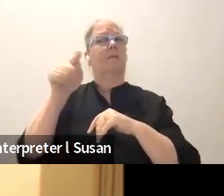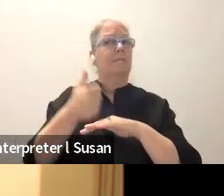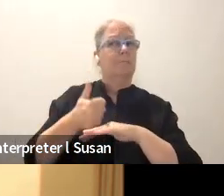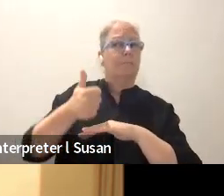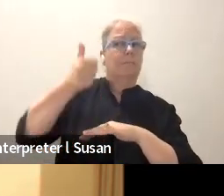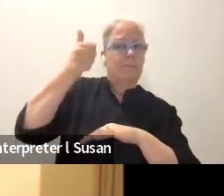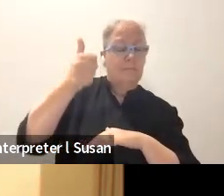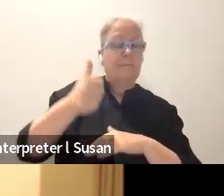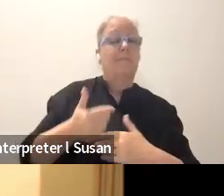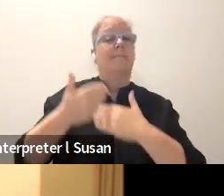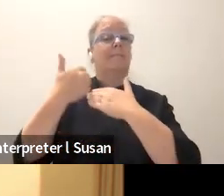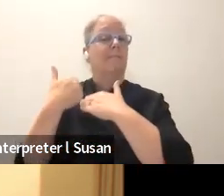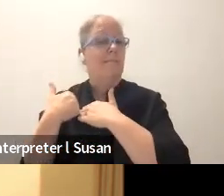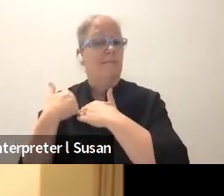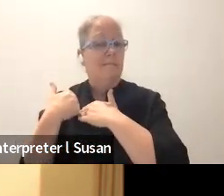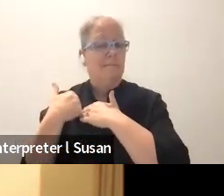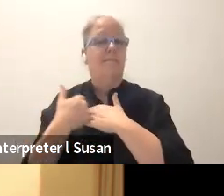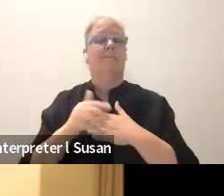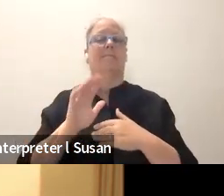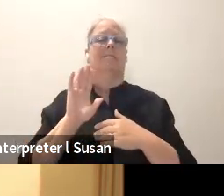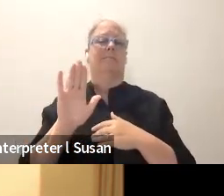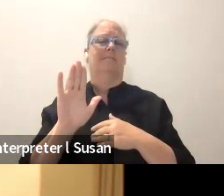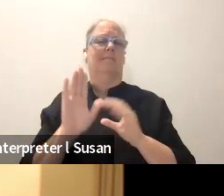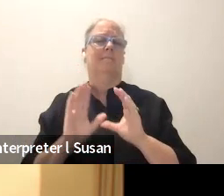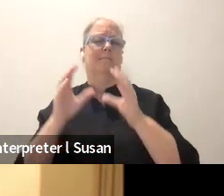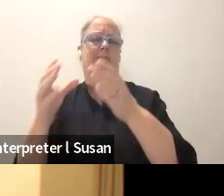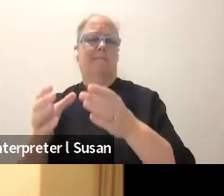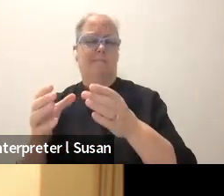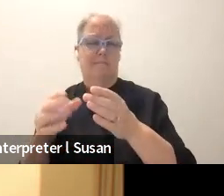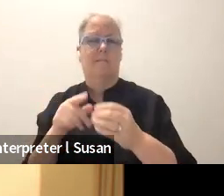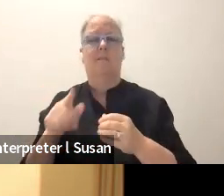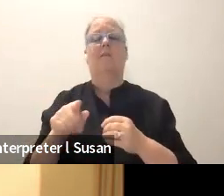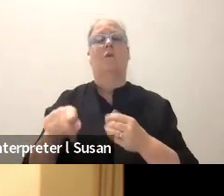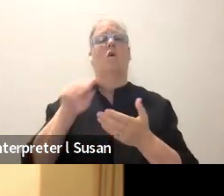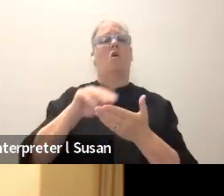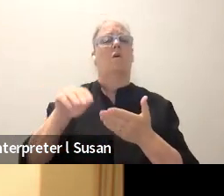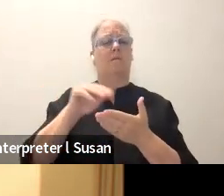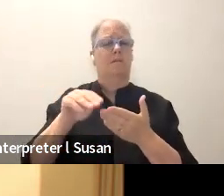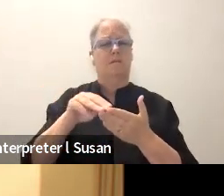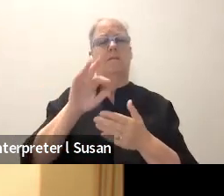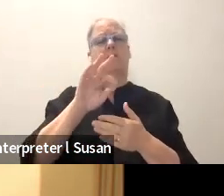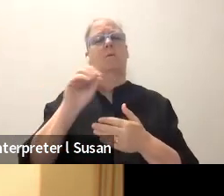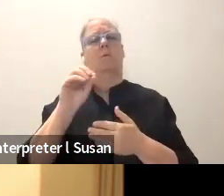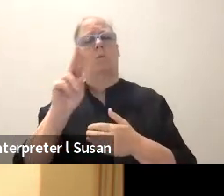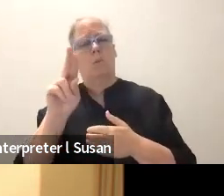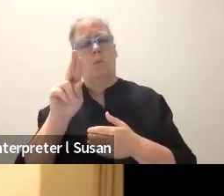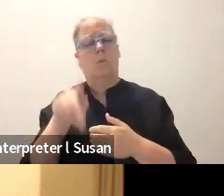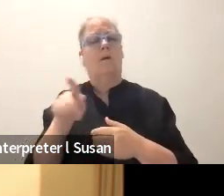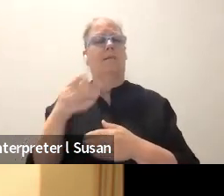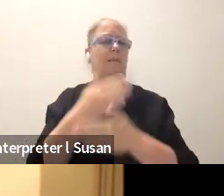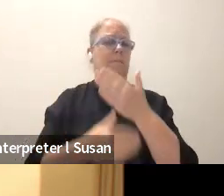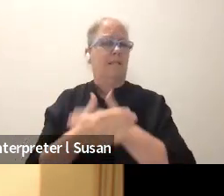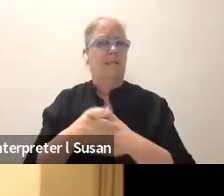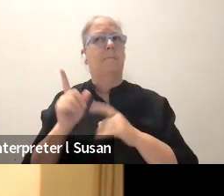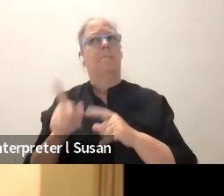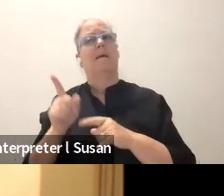of the Disability Unit of the National Council for Disability Secretariat then to champion these,